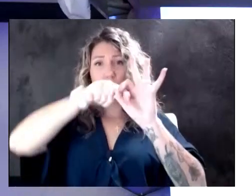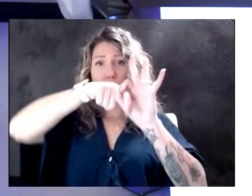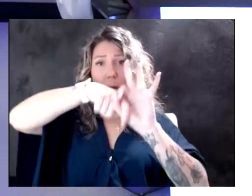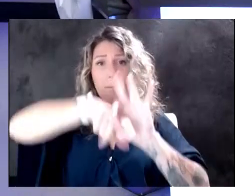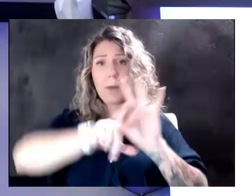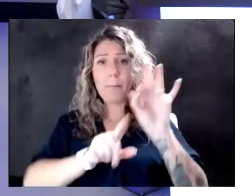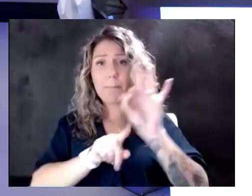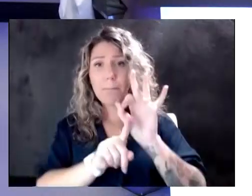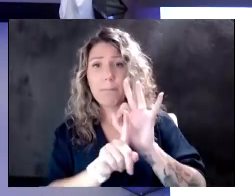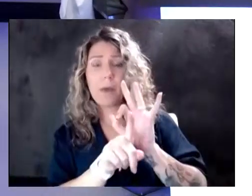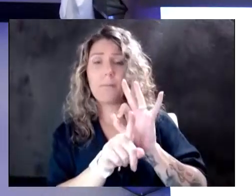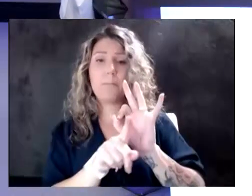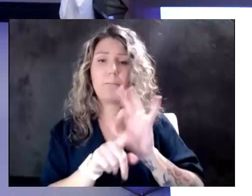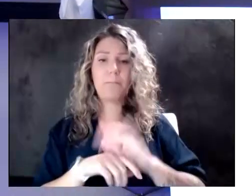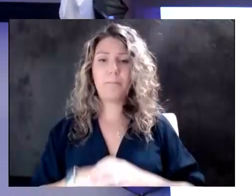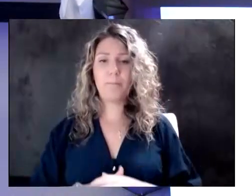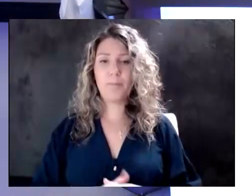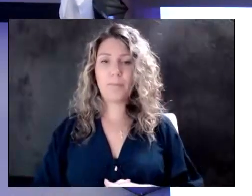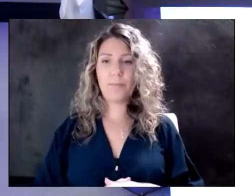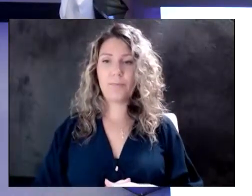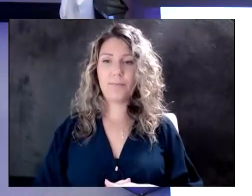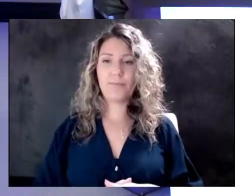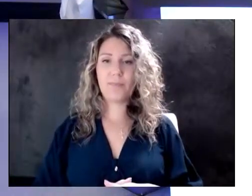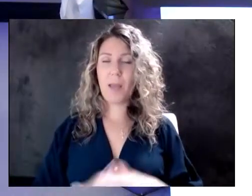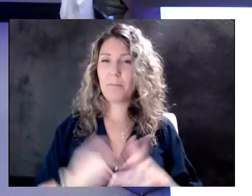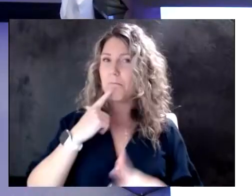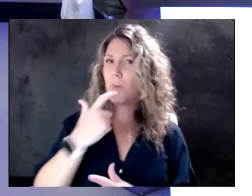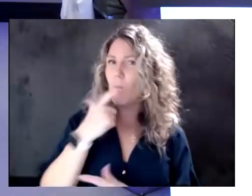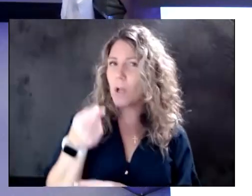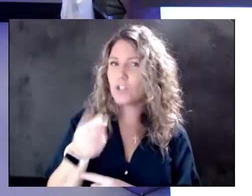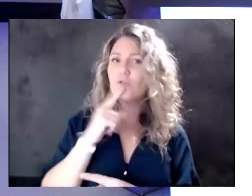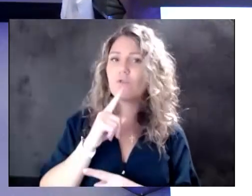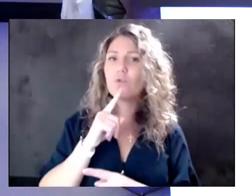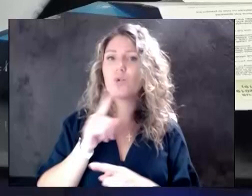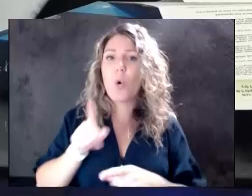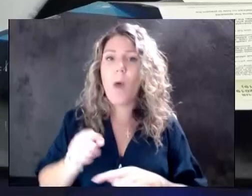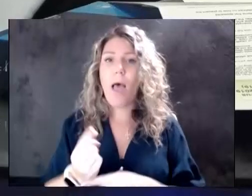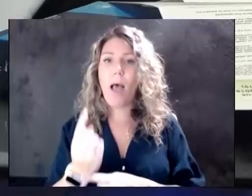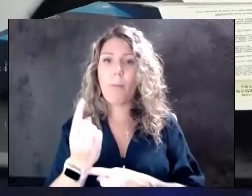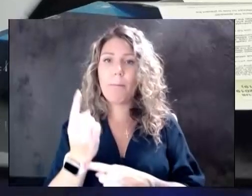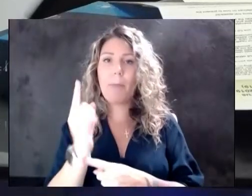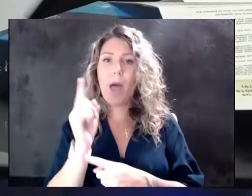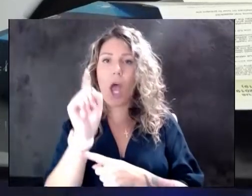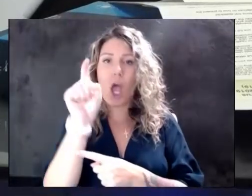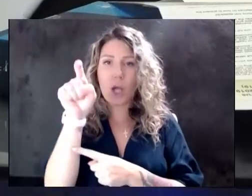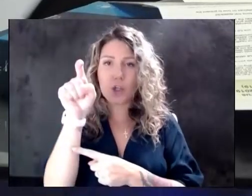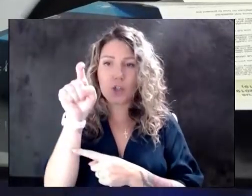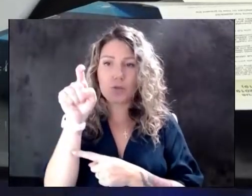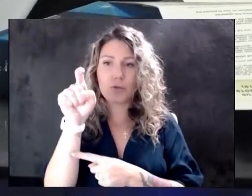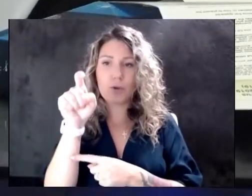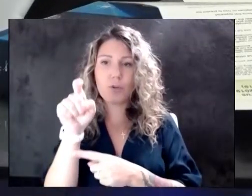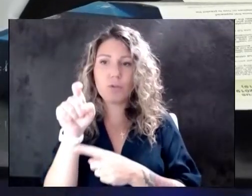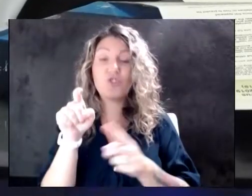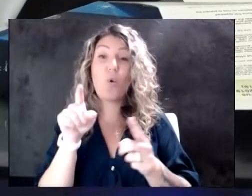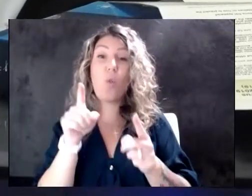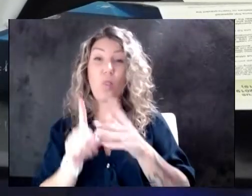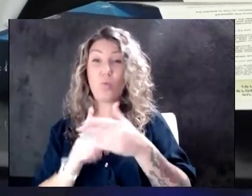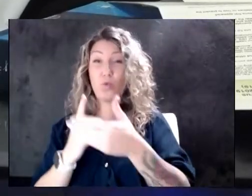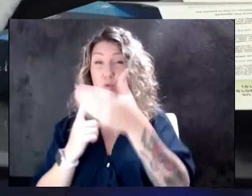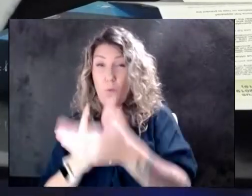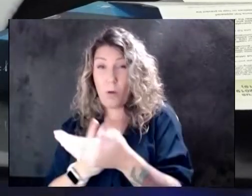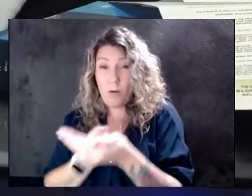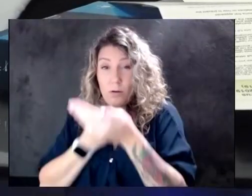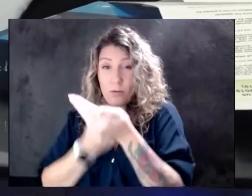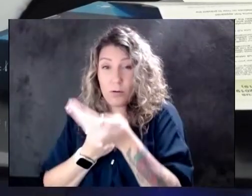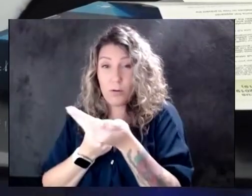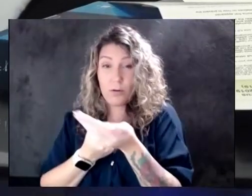in? Okay, I'm going to watch you. Okay, so you're going up and under? So, yep, up and under. Okay. So Through it's the big hole. Yep, and then you'll just see it poke out a little bit